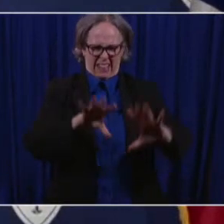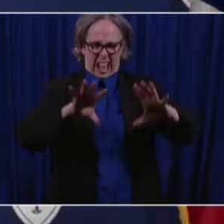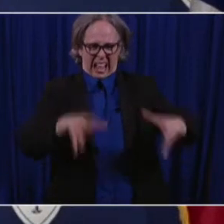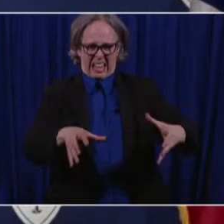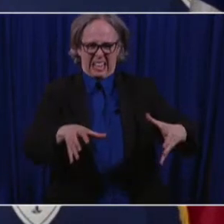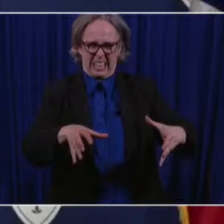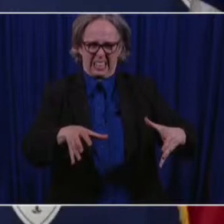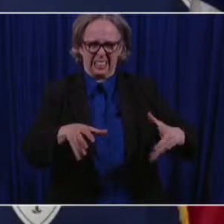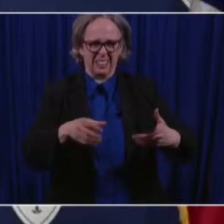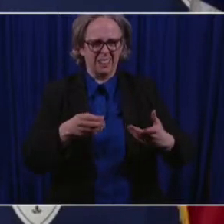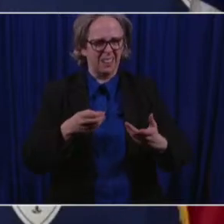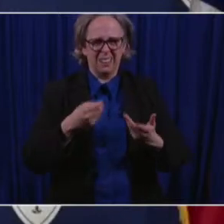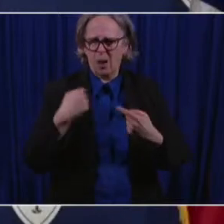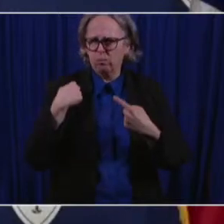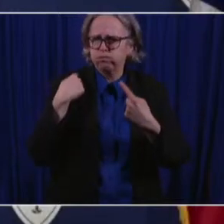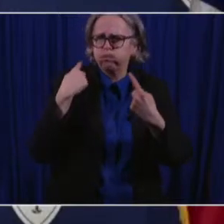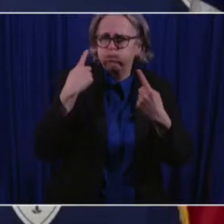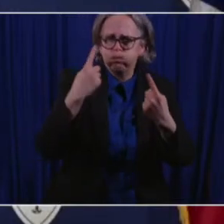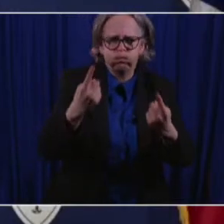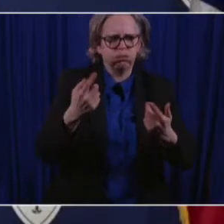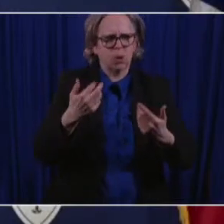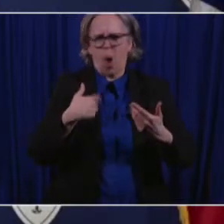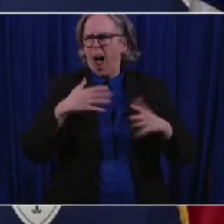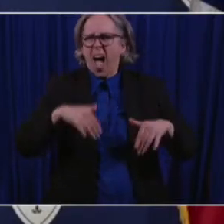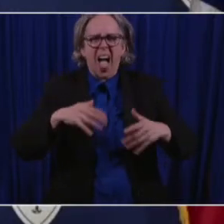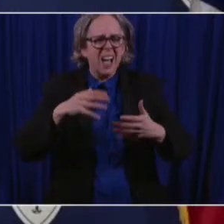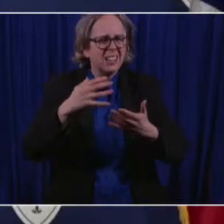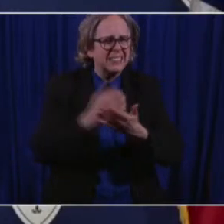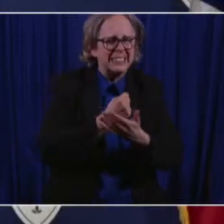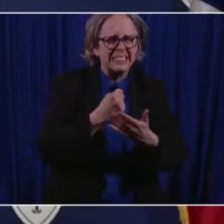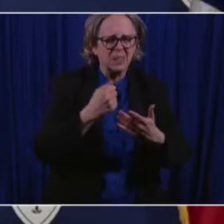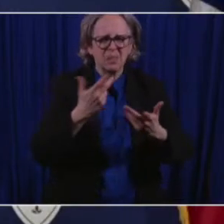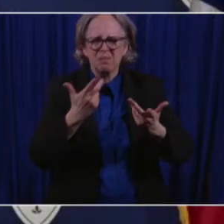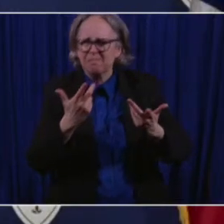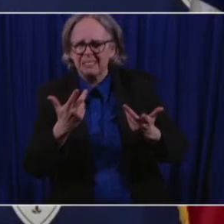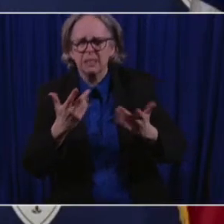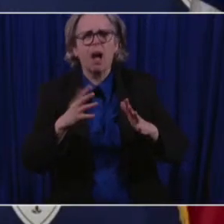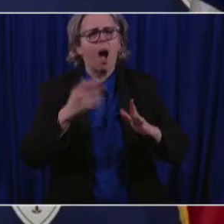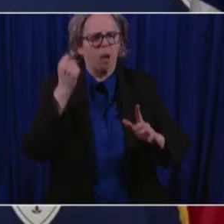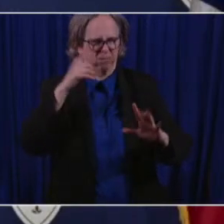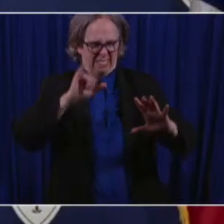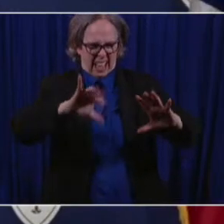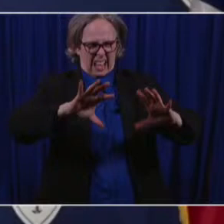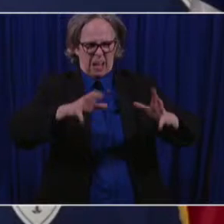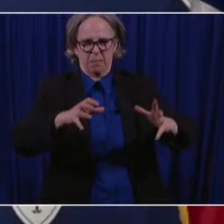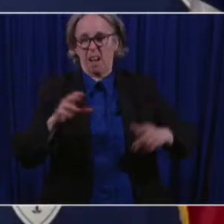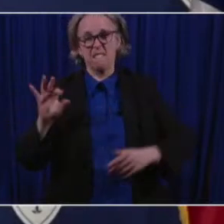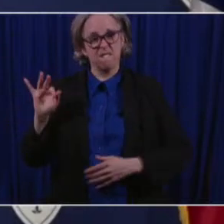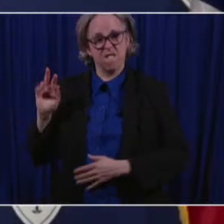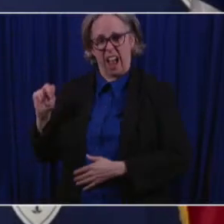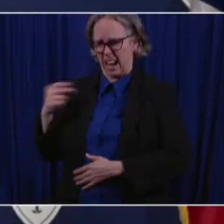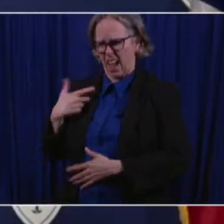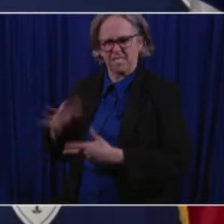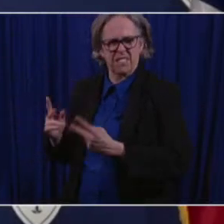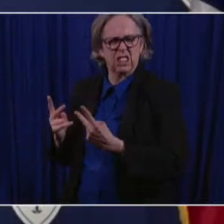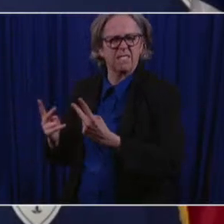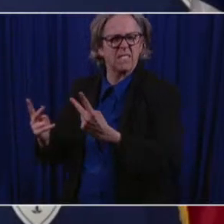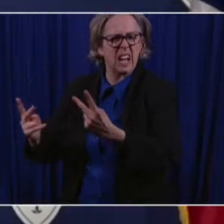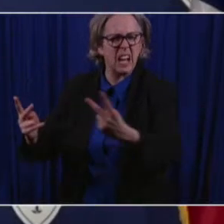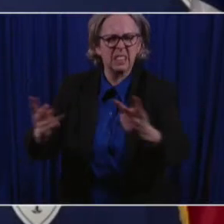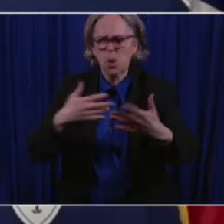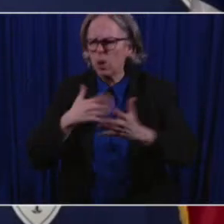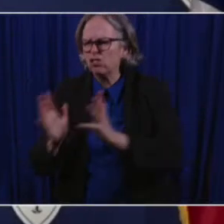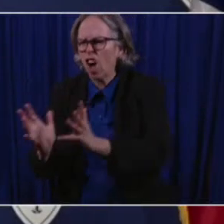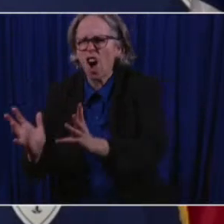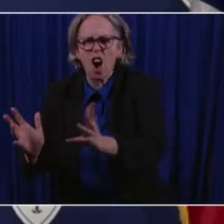cases. And Fran, I've learned a lot. I mean, when we go out and just literally talk to people who are getting vaccinated and they tell us, you